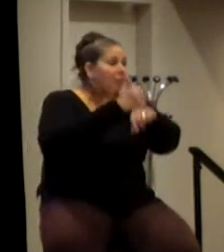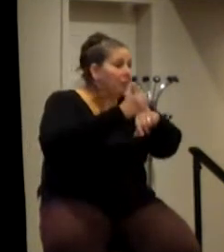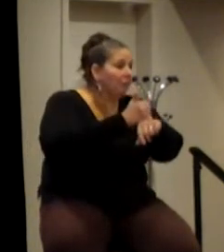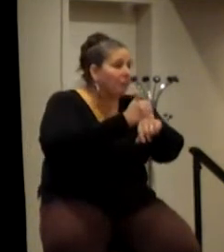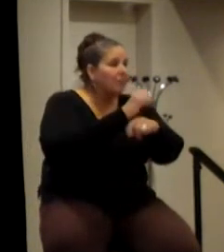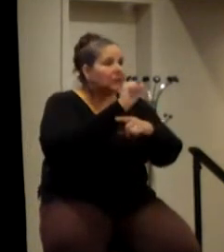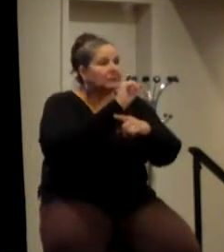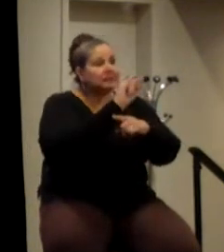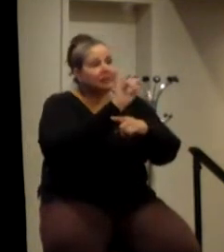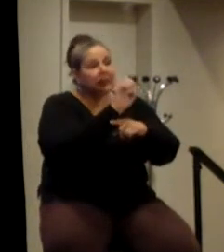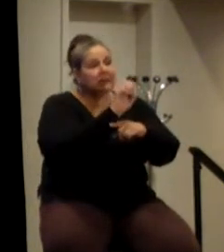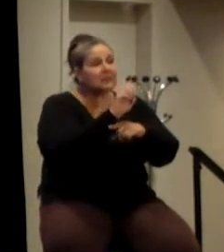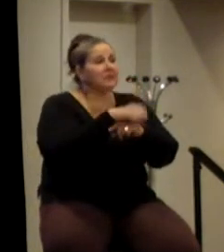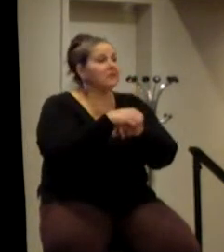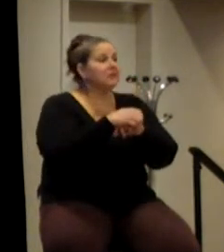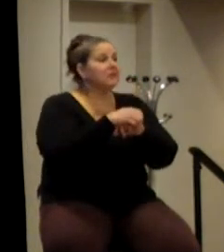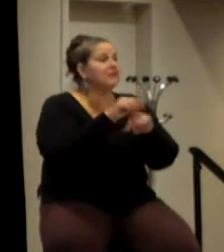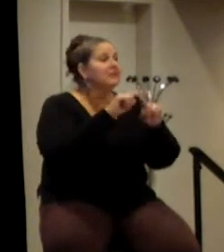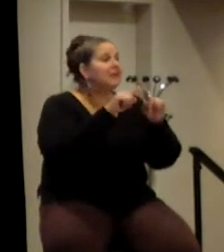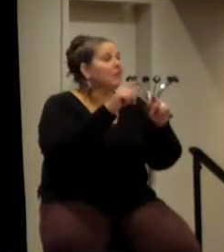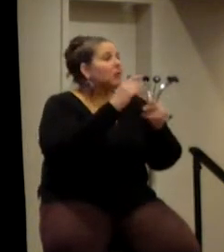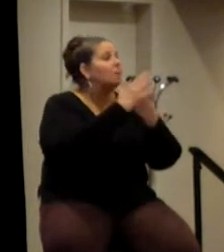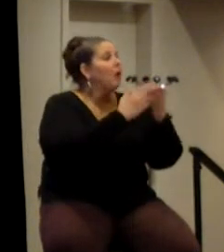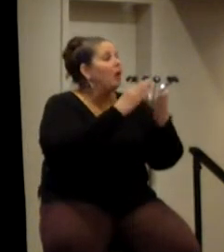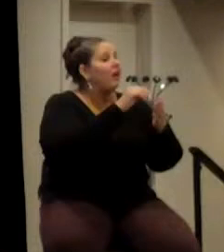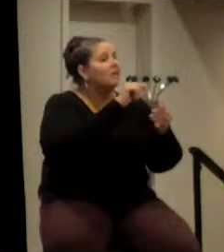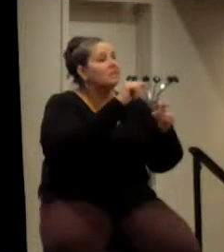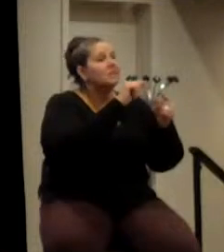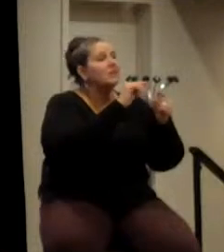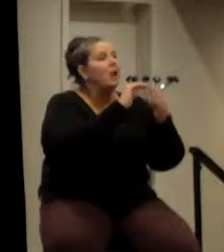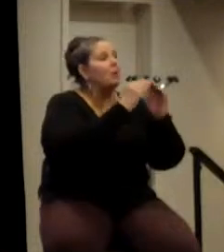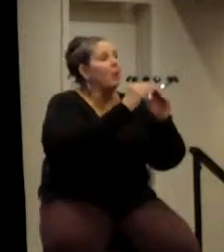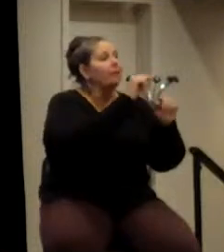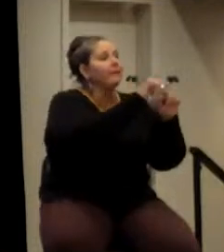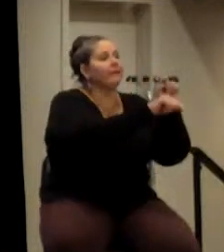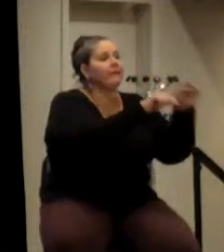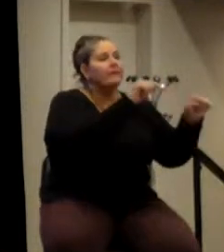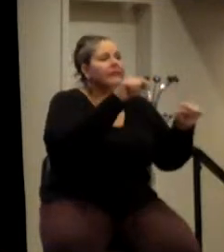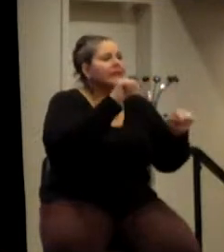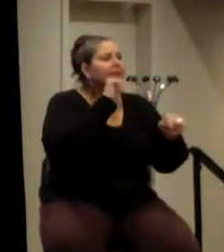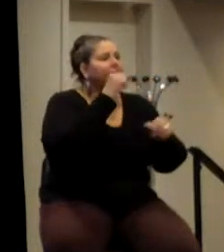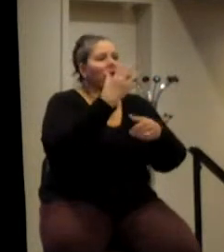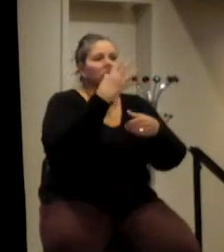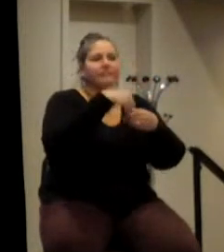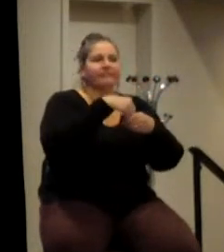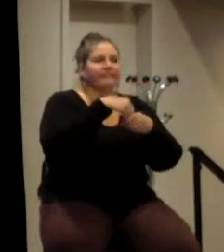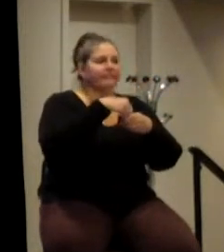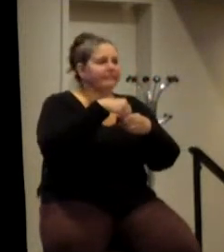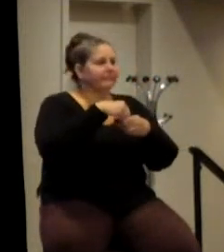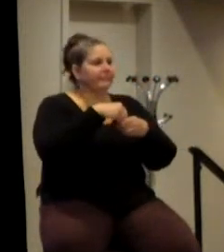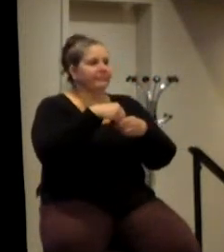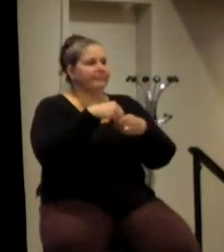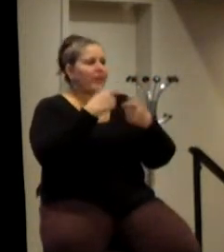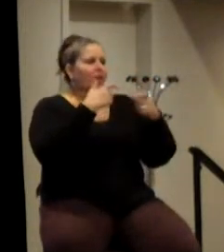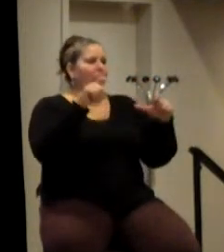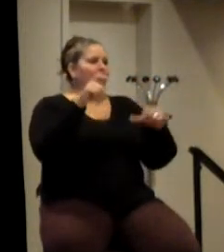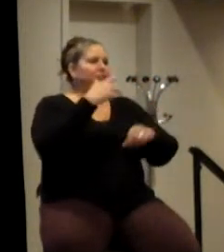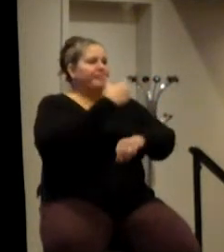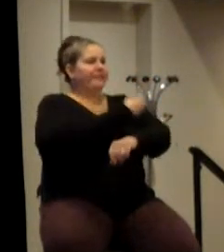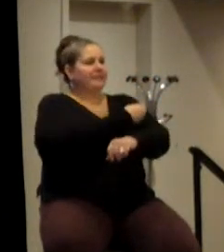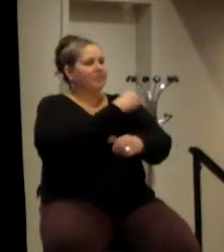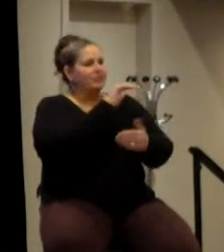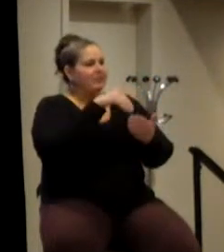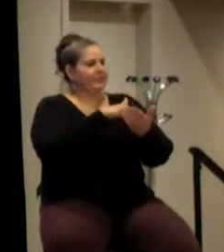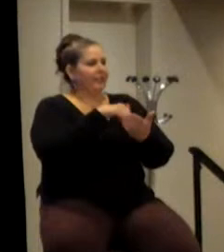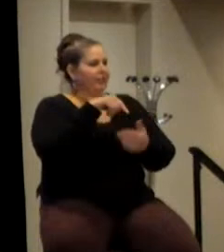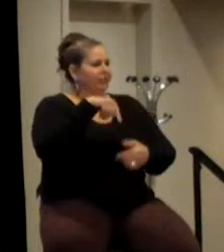of the community at large that are not participating at the levels at the other large mass vaccination sites. So that's what we